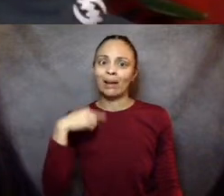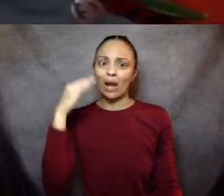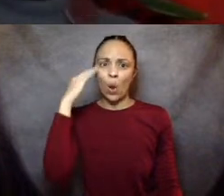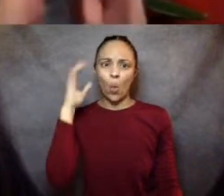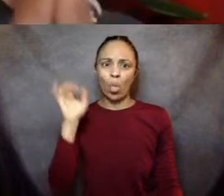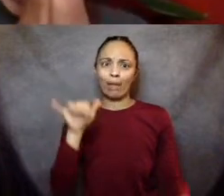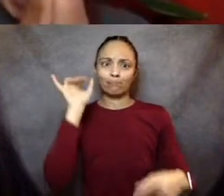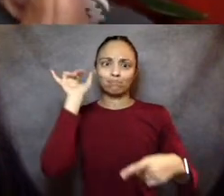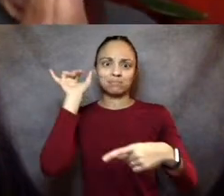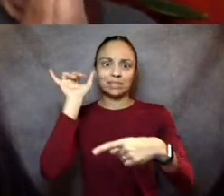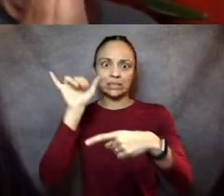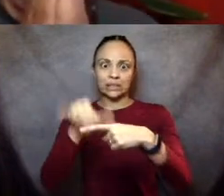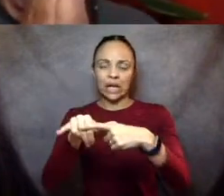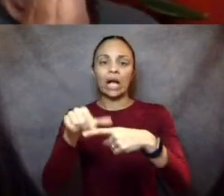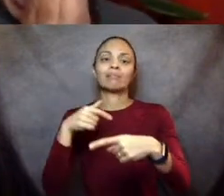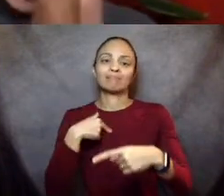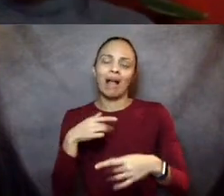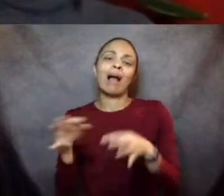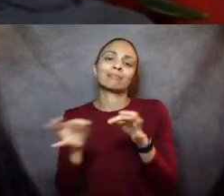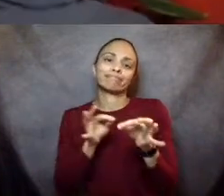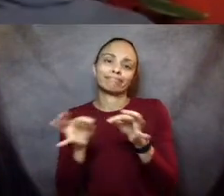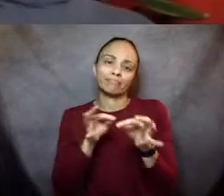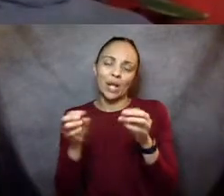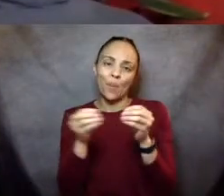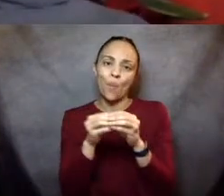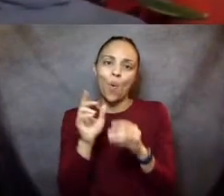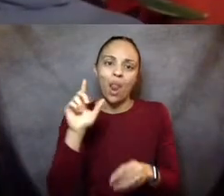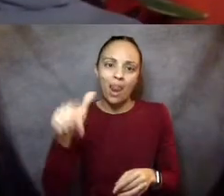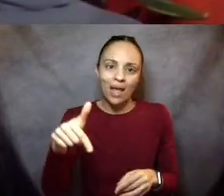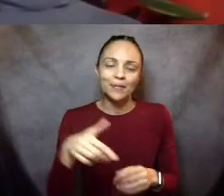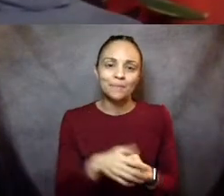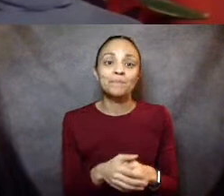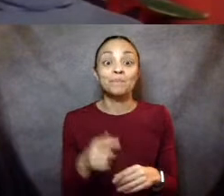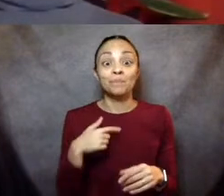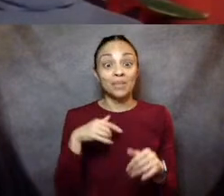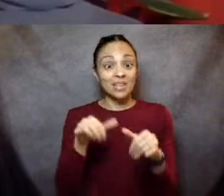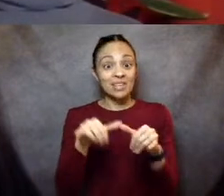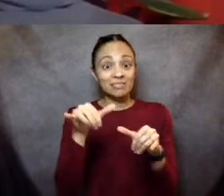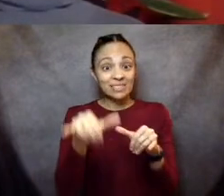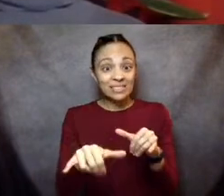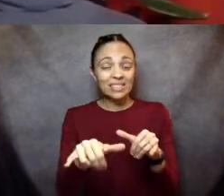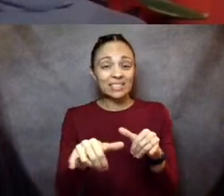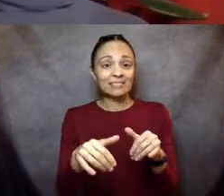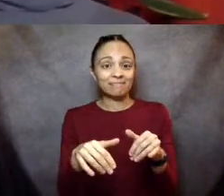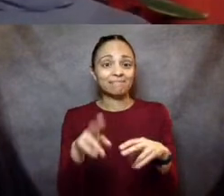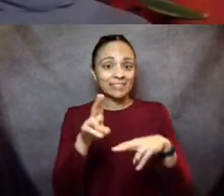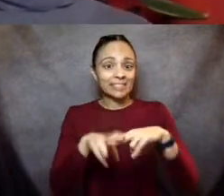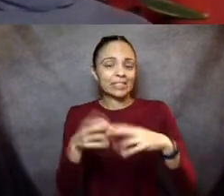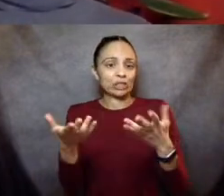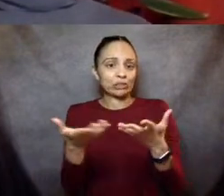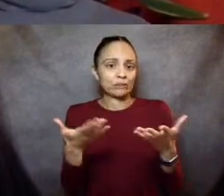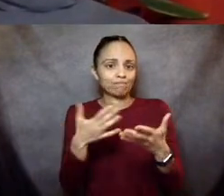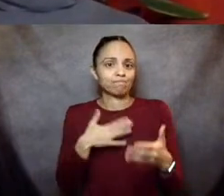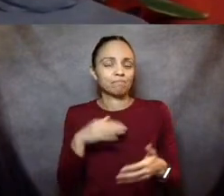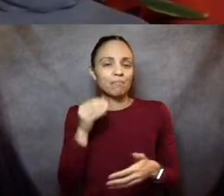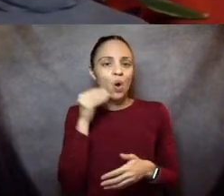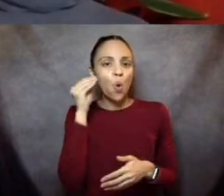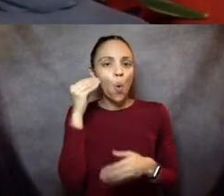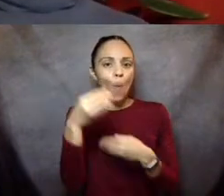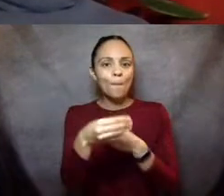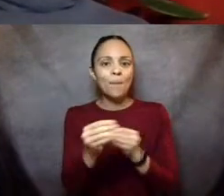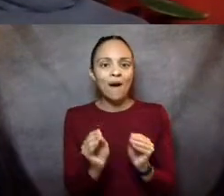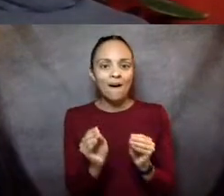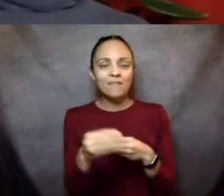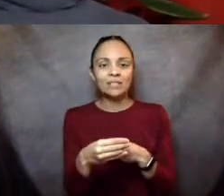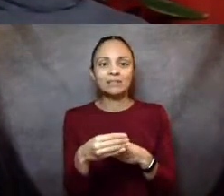a second. I am sitting at home in my home office in Silver